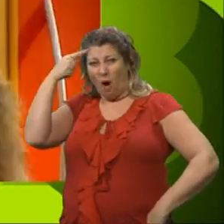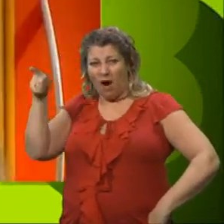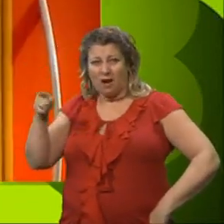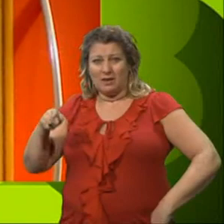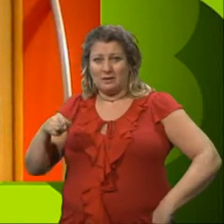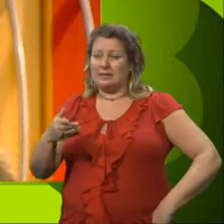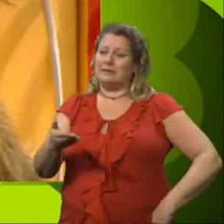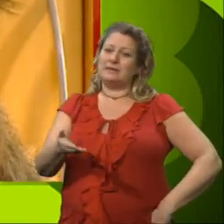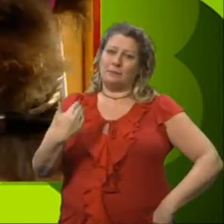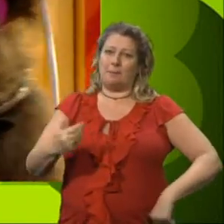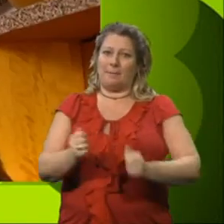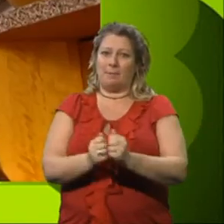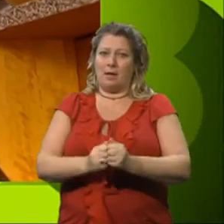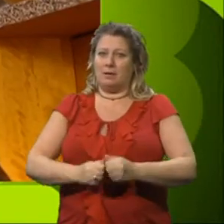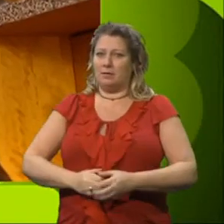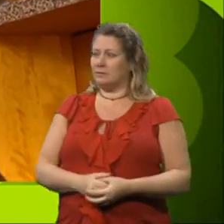paper.